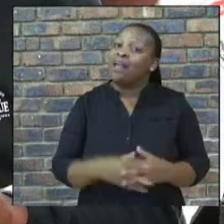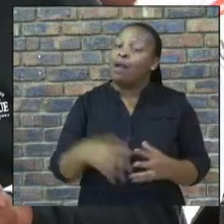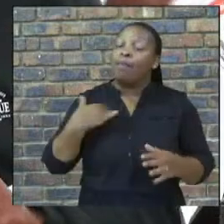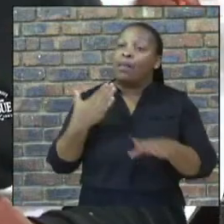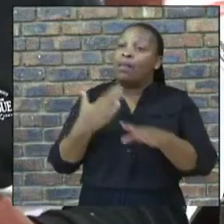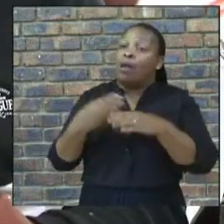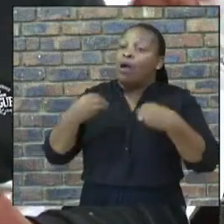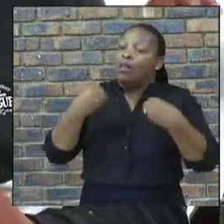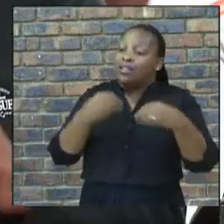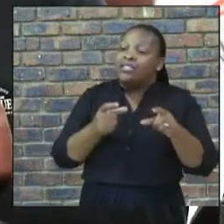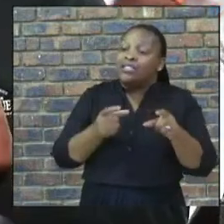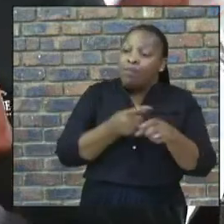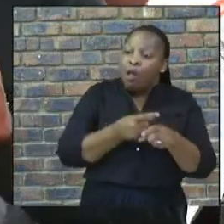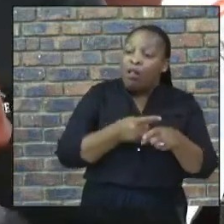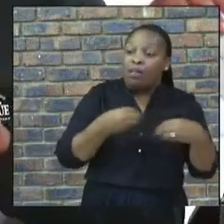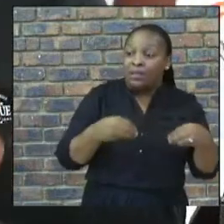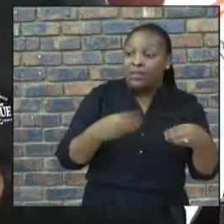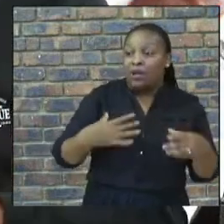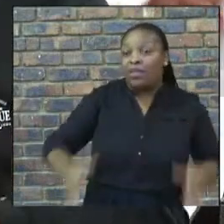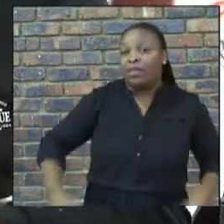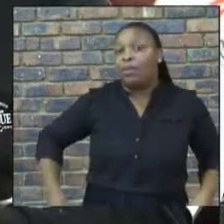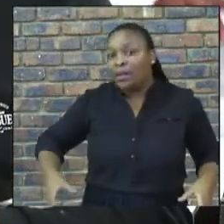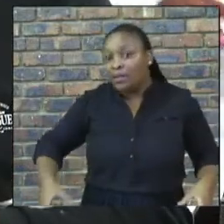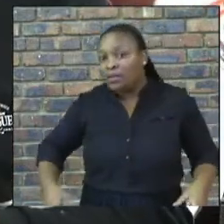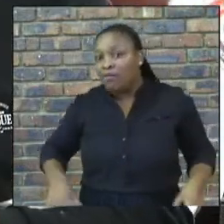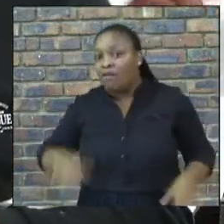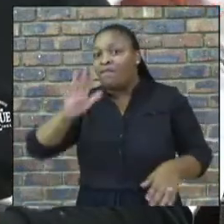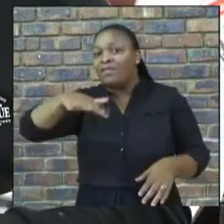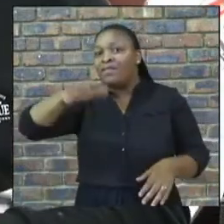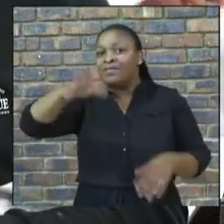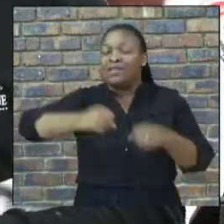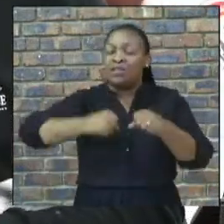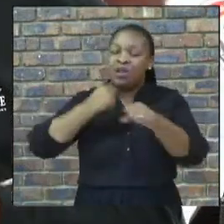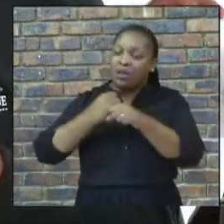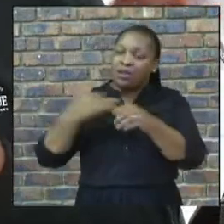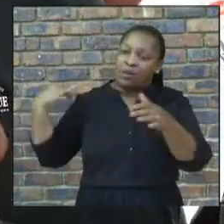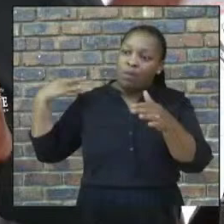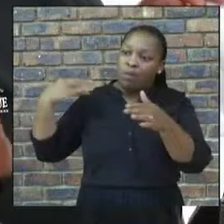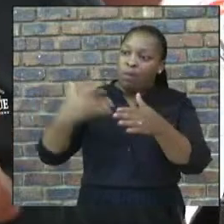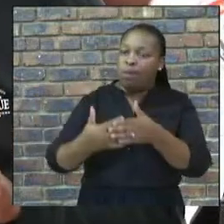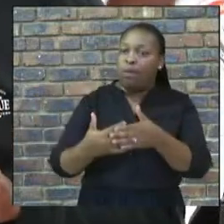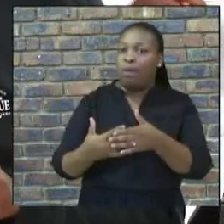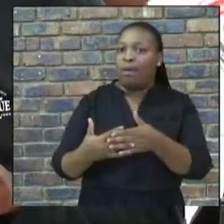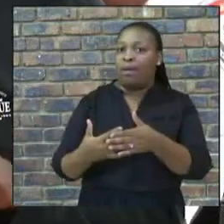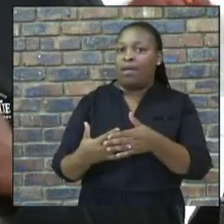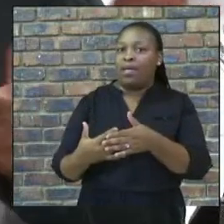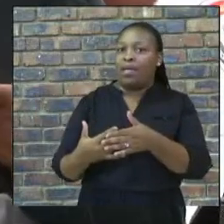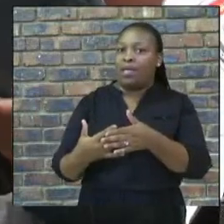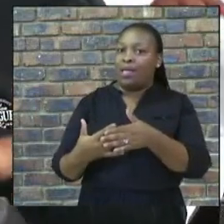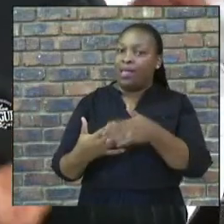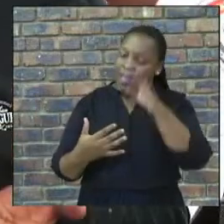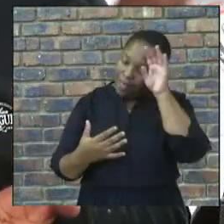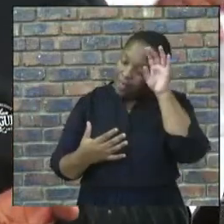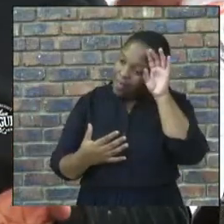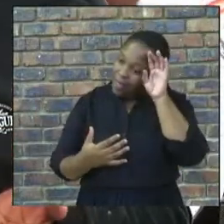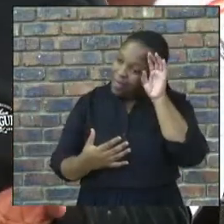years, ngenza unyaka we-16 this year, there is people ukuthi